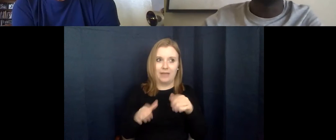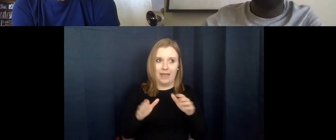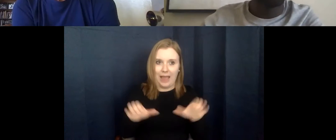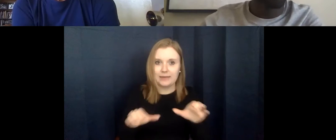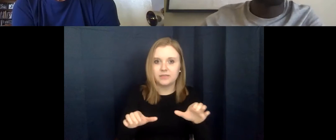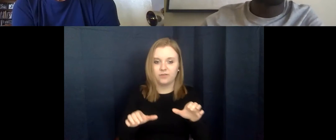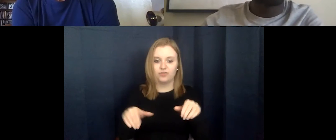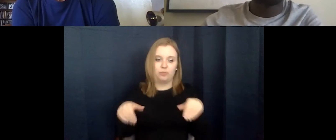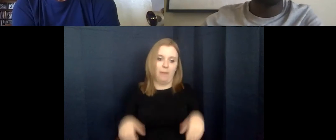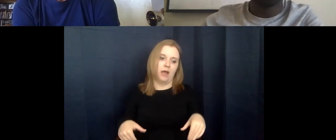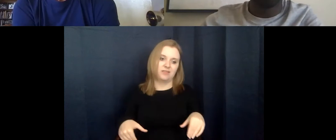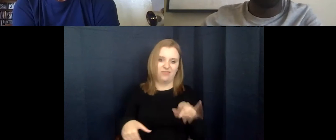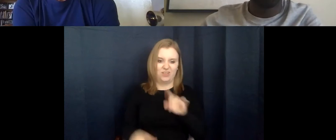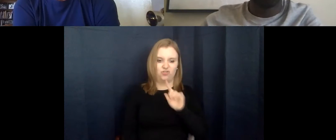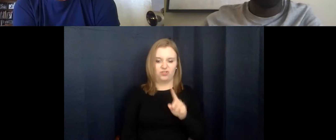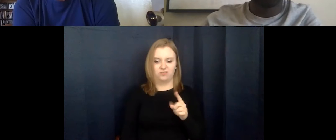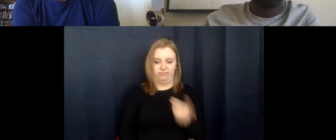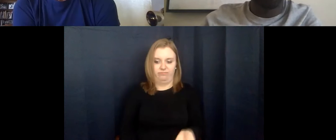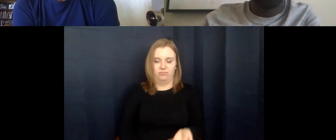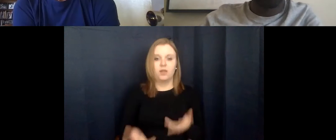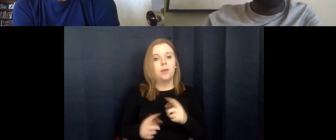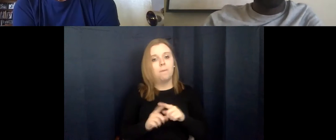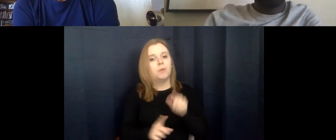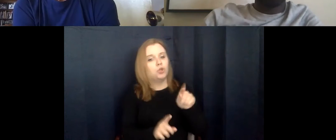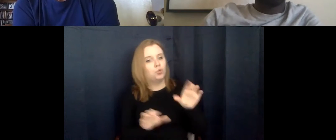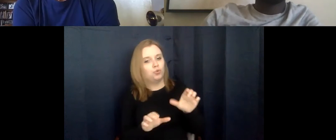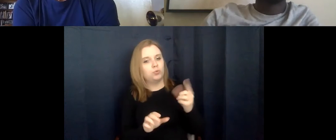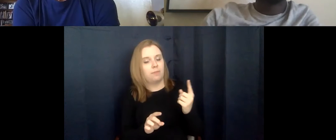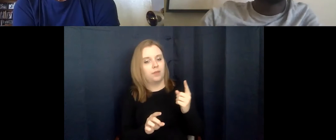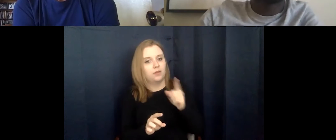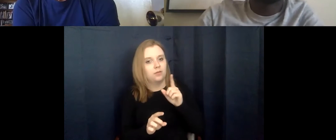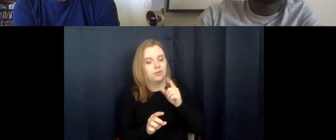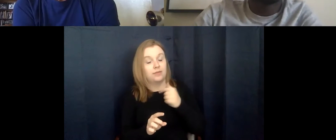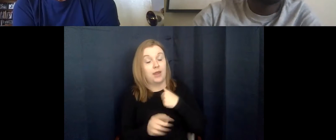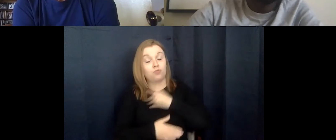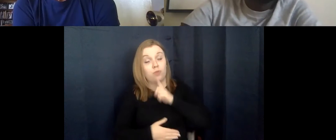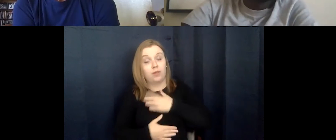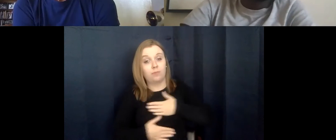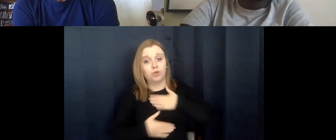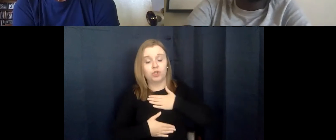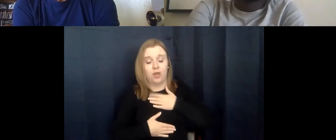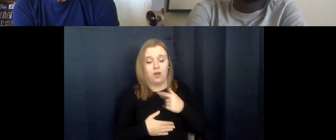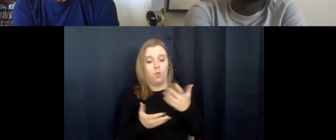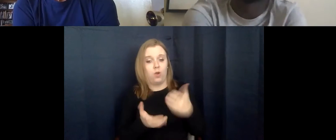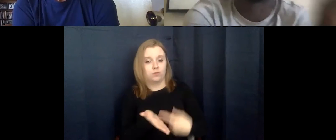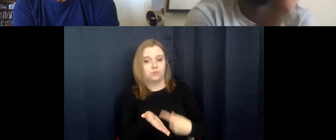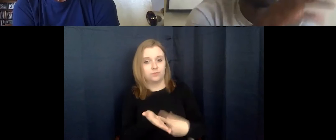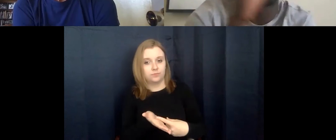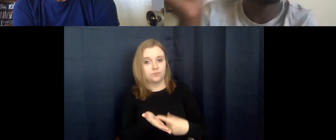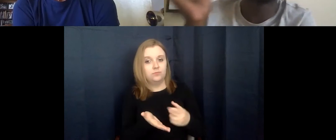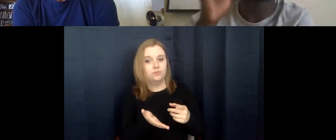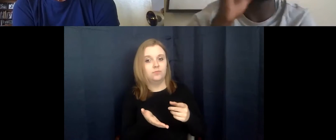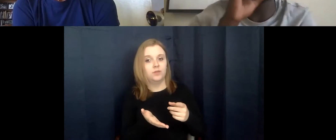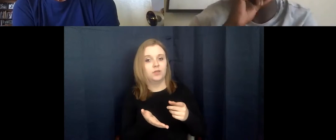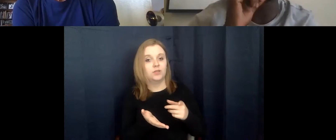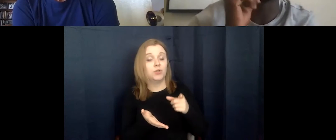But you do something that I really appreciate and really want to dive into, which is kind of touch both